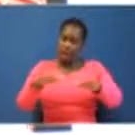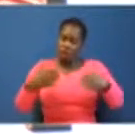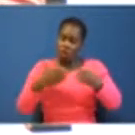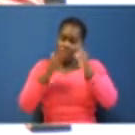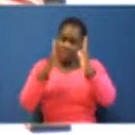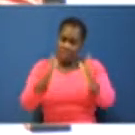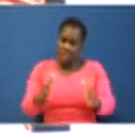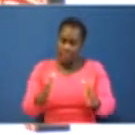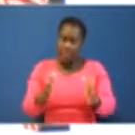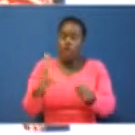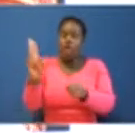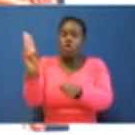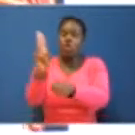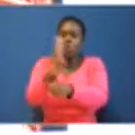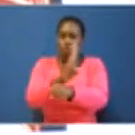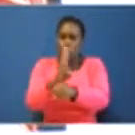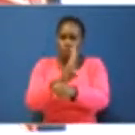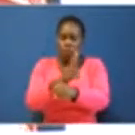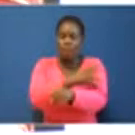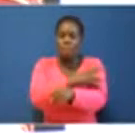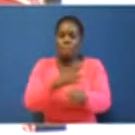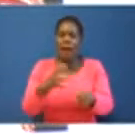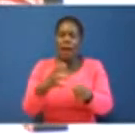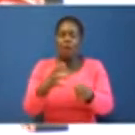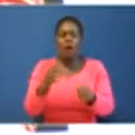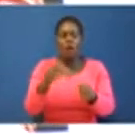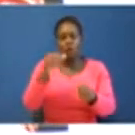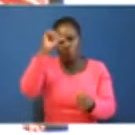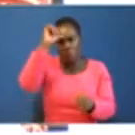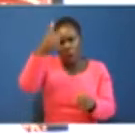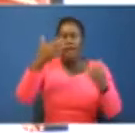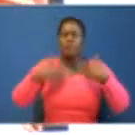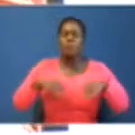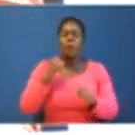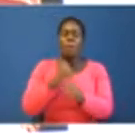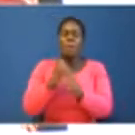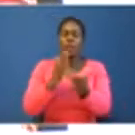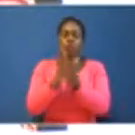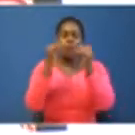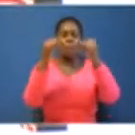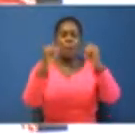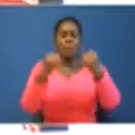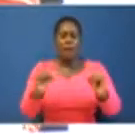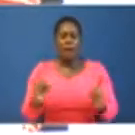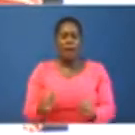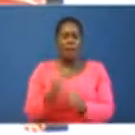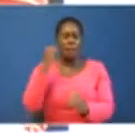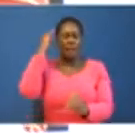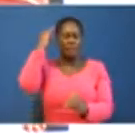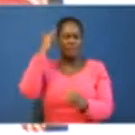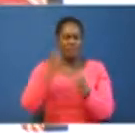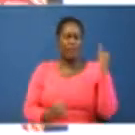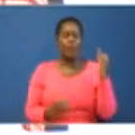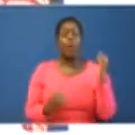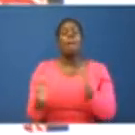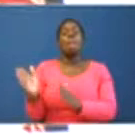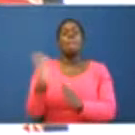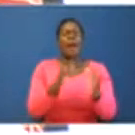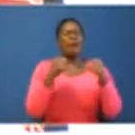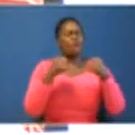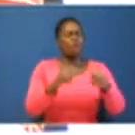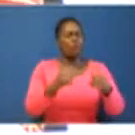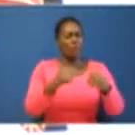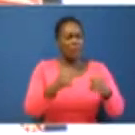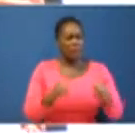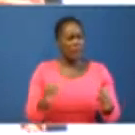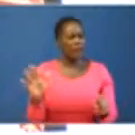leaders who then tap into the power of technocrats around them and make sure implementation is down to the latter implementation of the plan is down